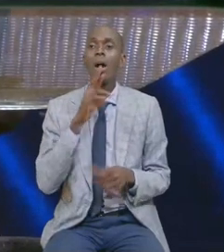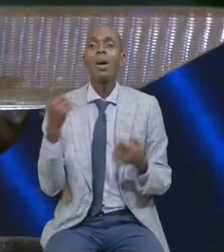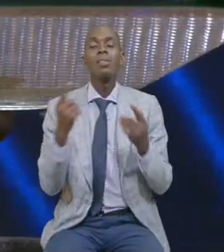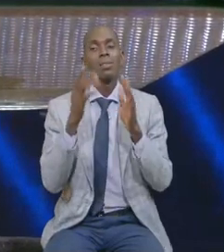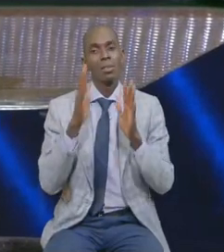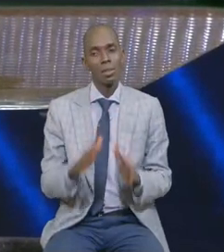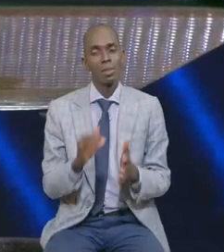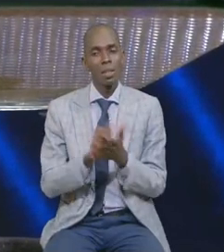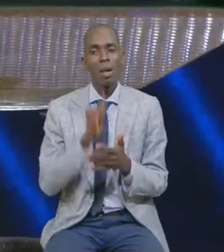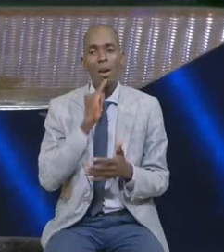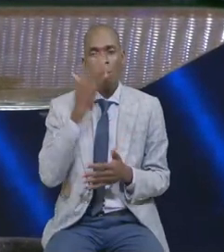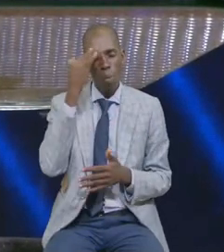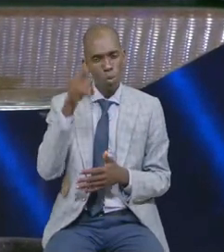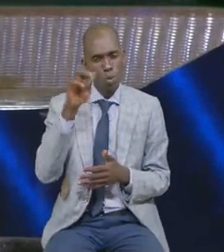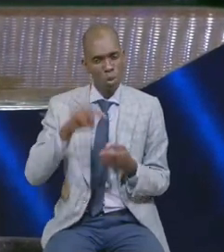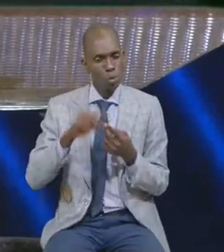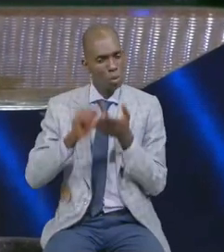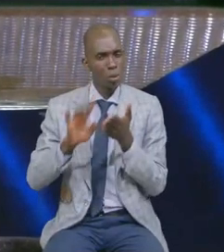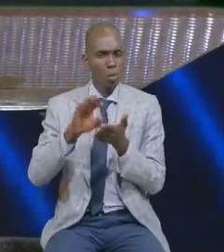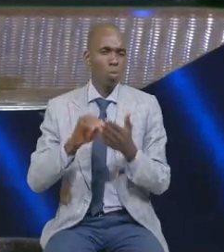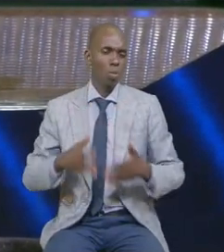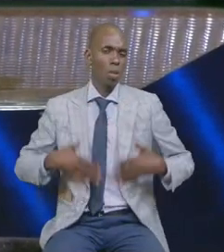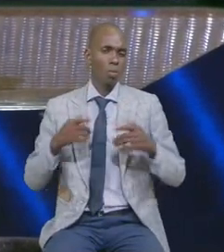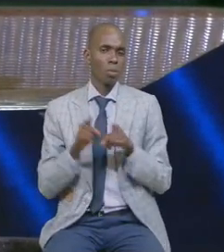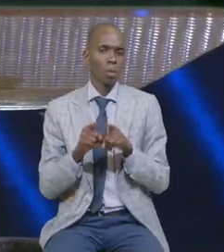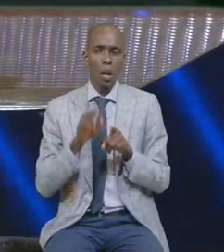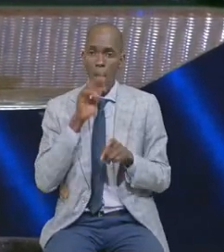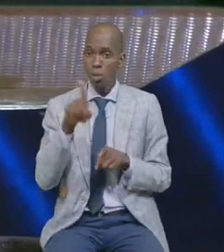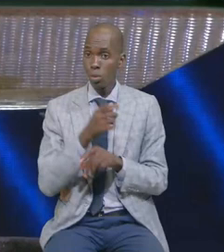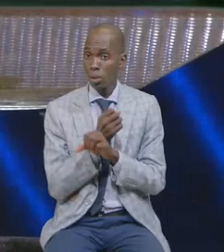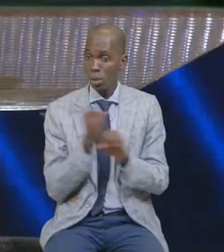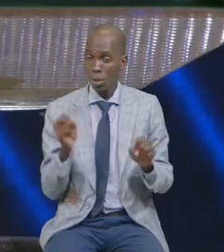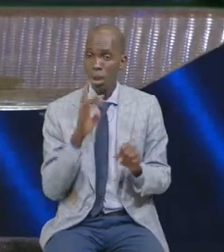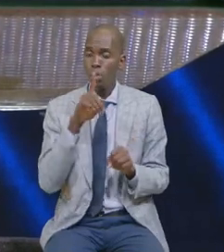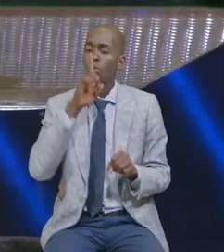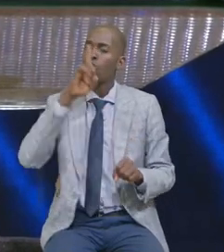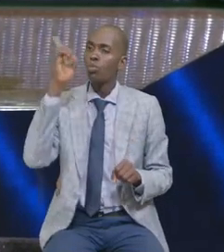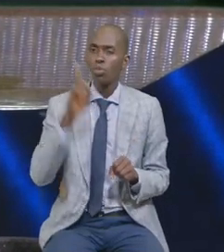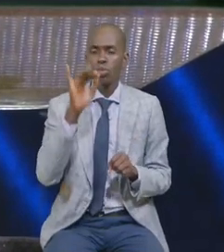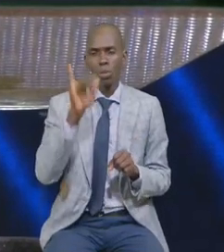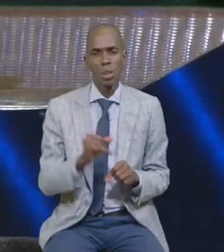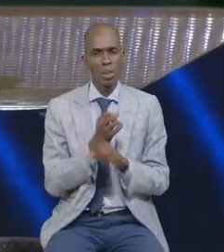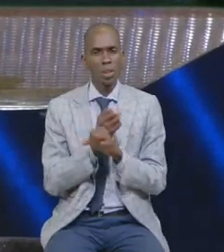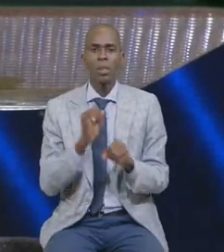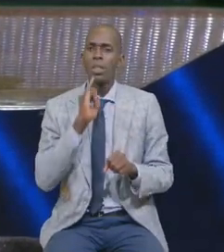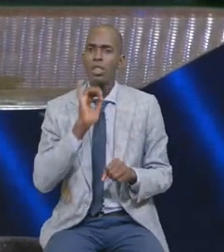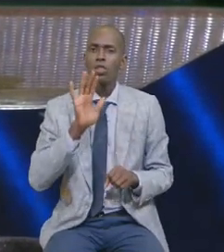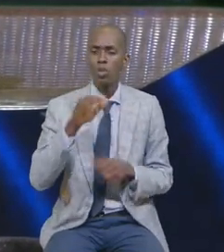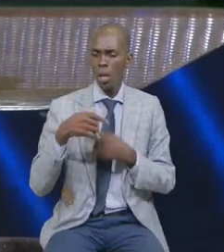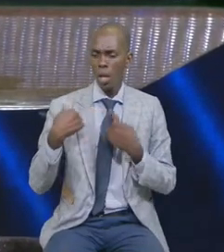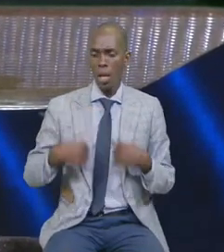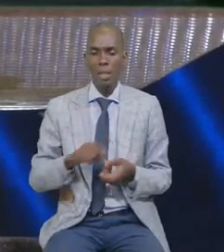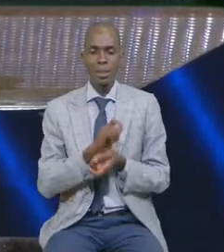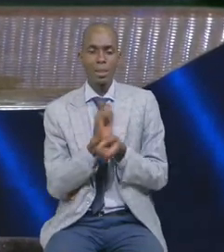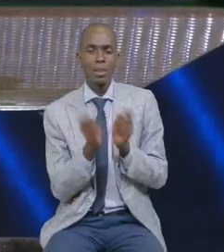you need to check up your own life too. Are you born again? Are you really converted? Is your heart changed? Or is it